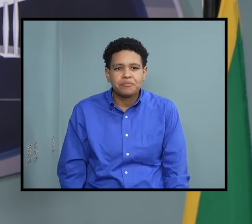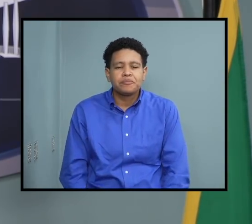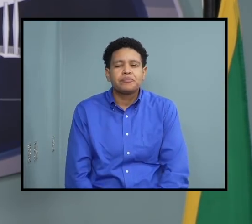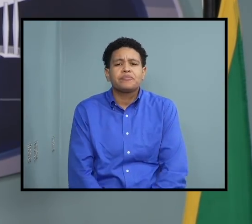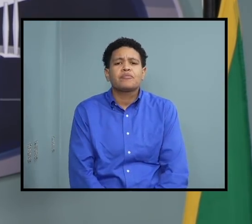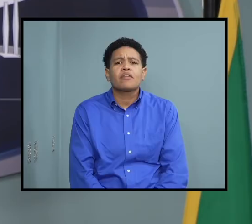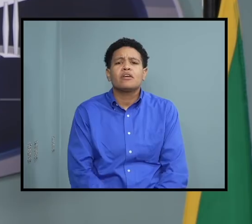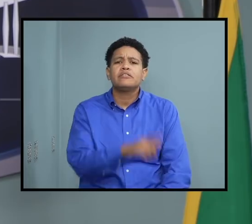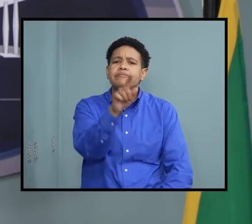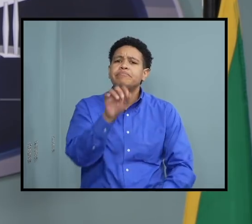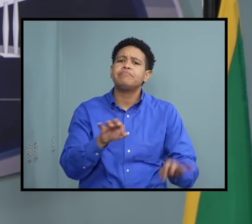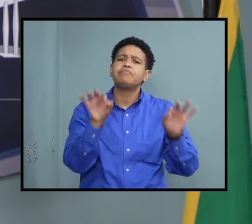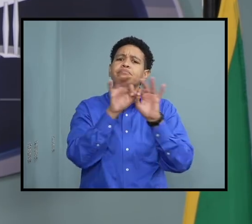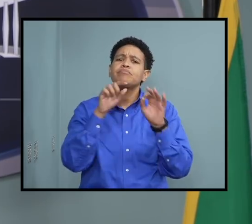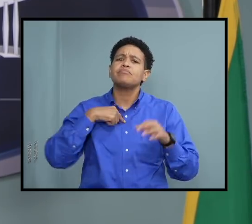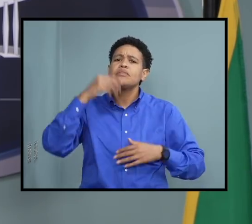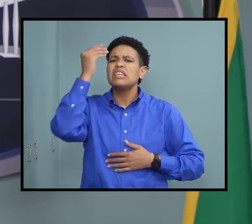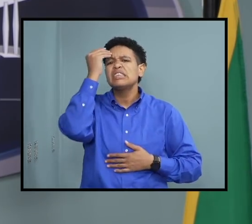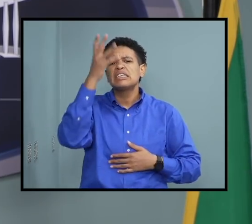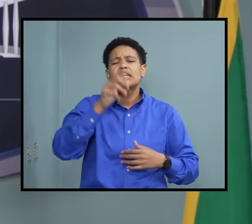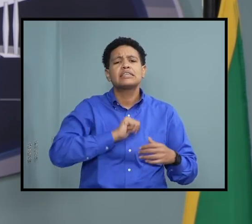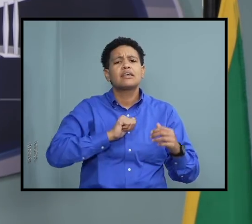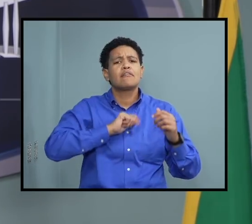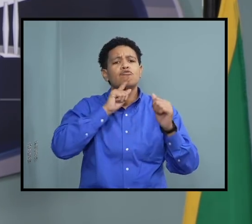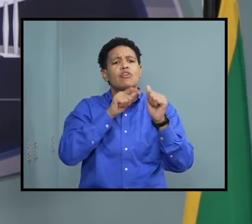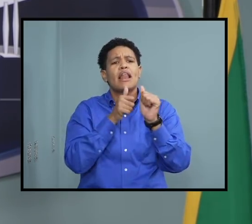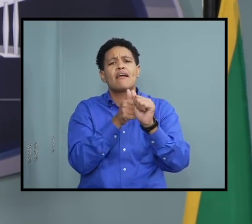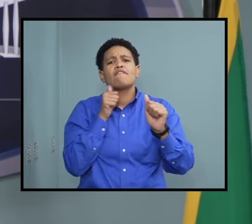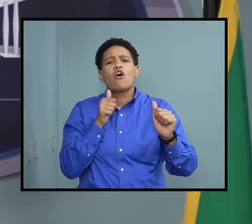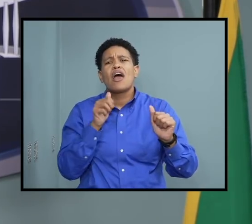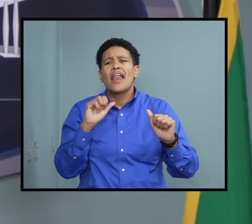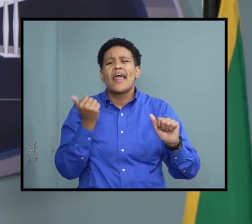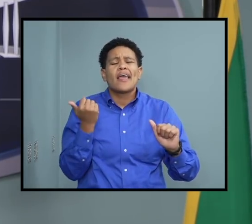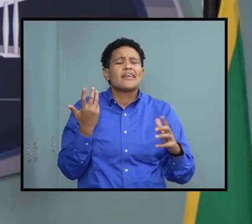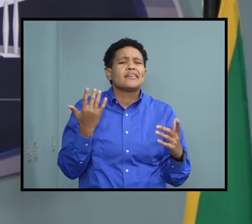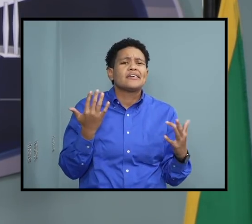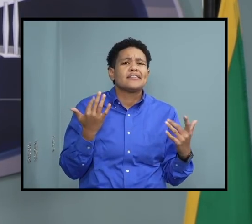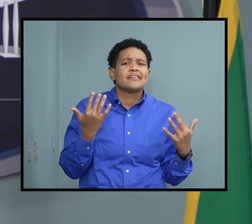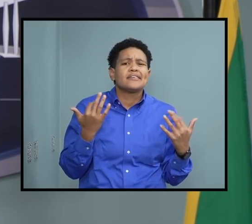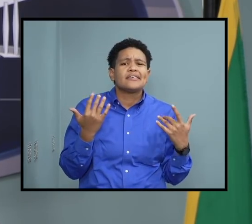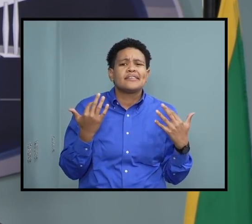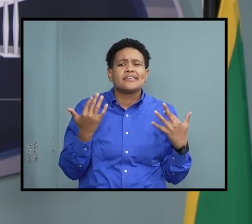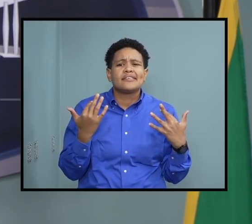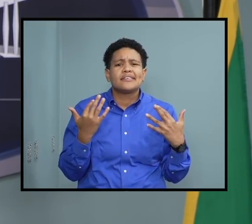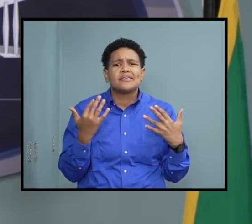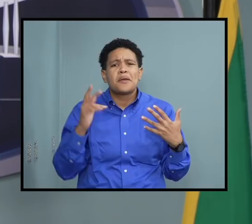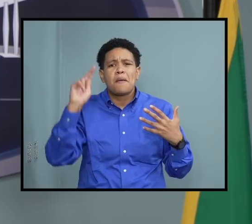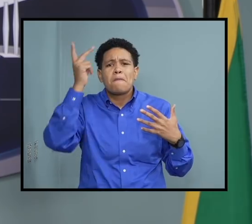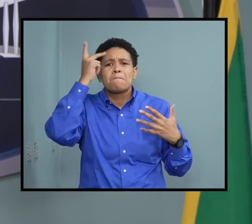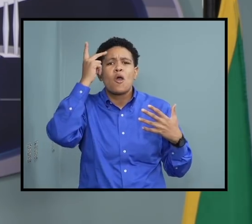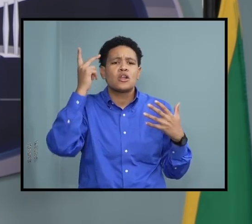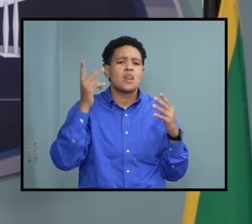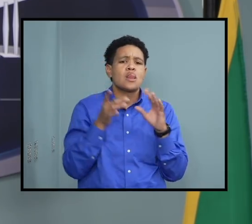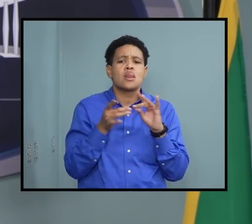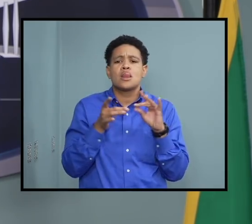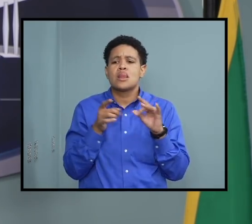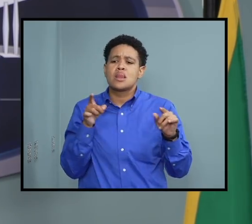It's important that I say it in this way. I've avoided any sort of, political